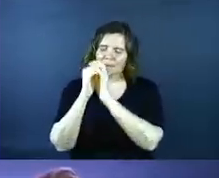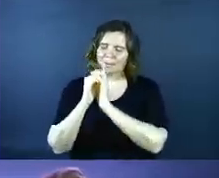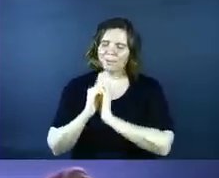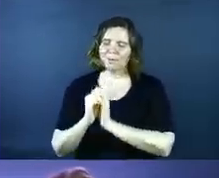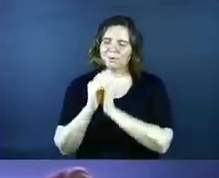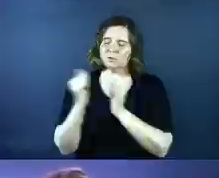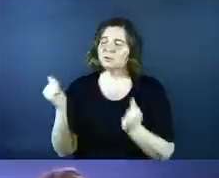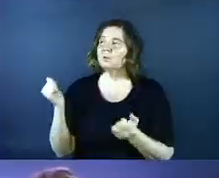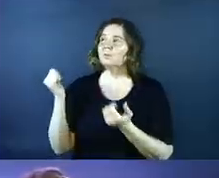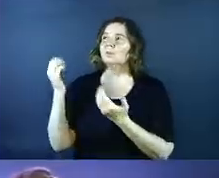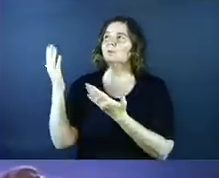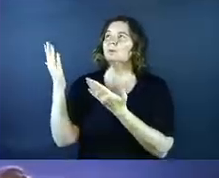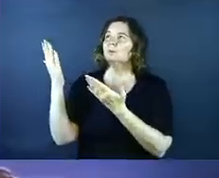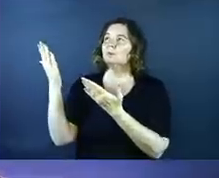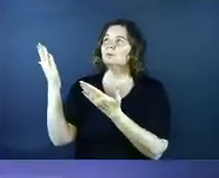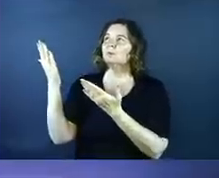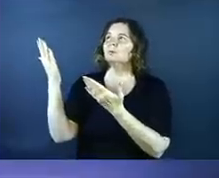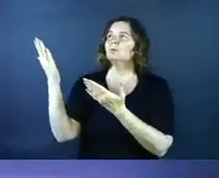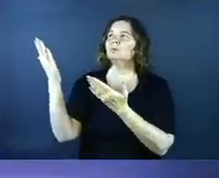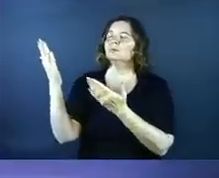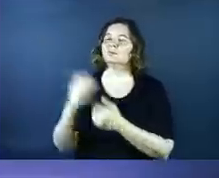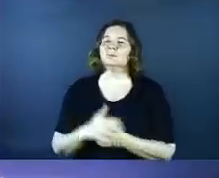I worship you.